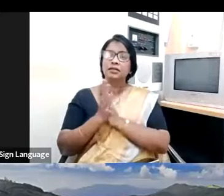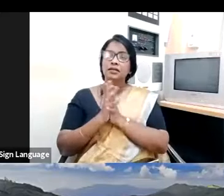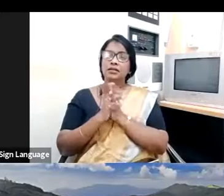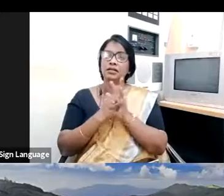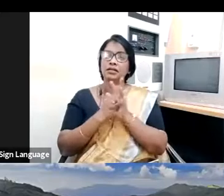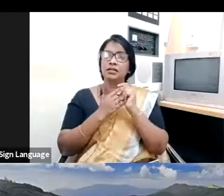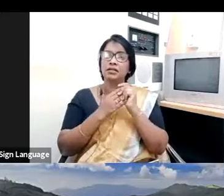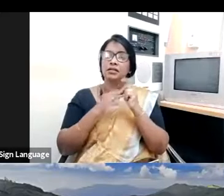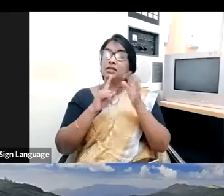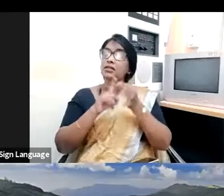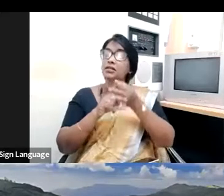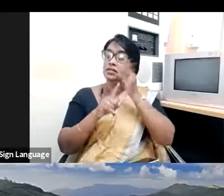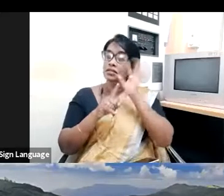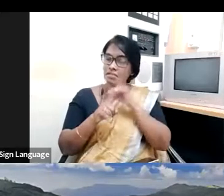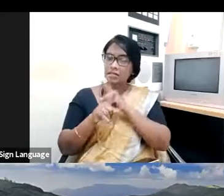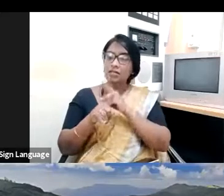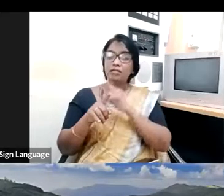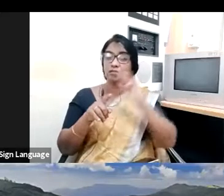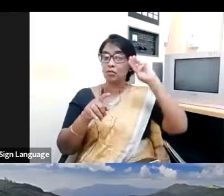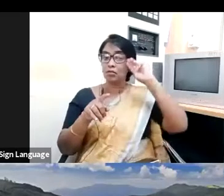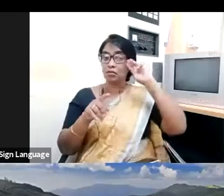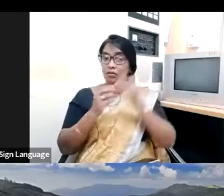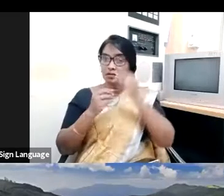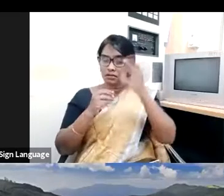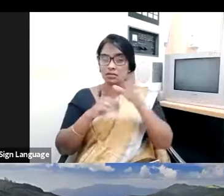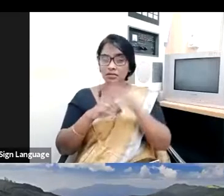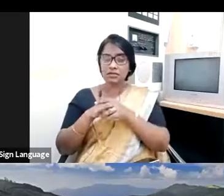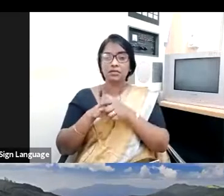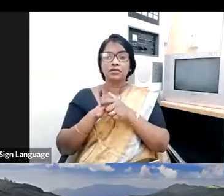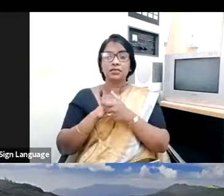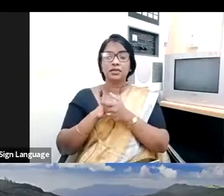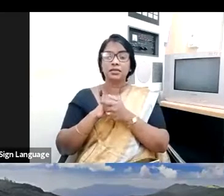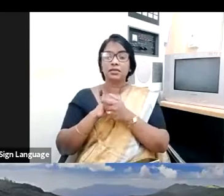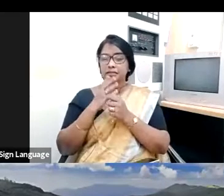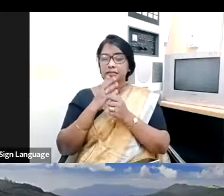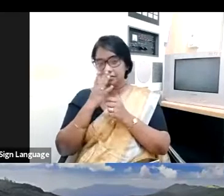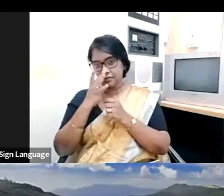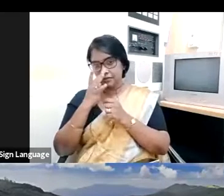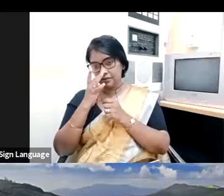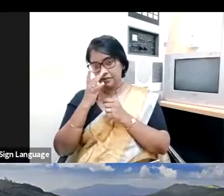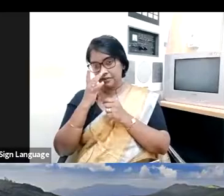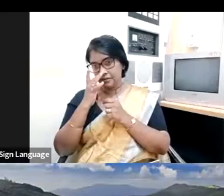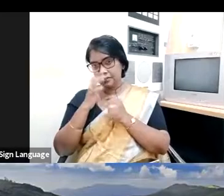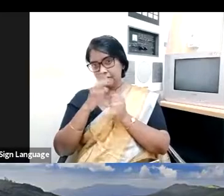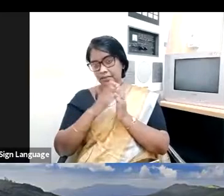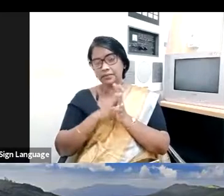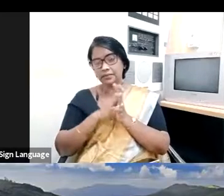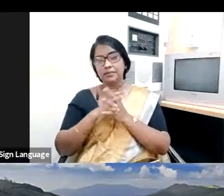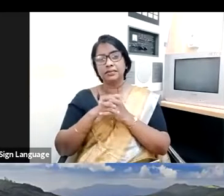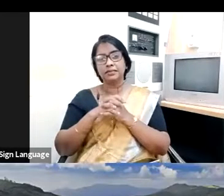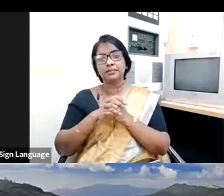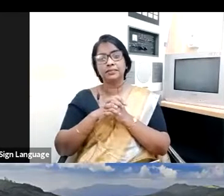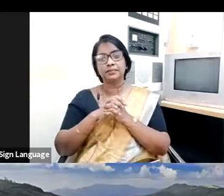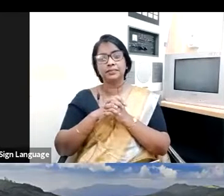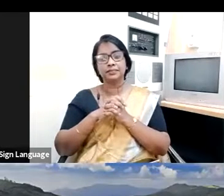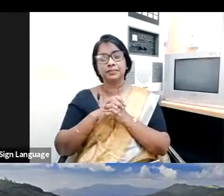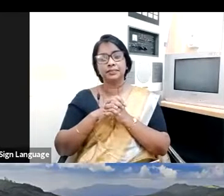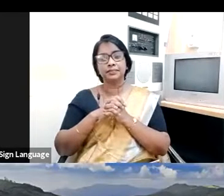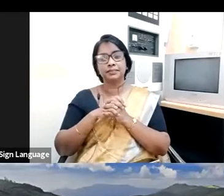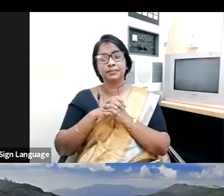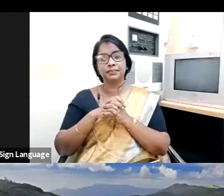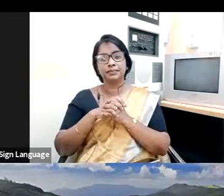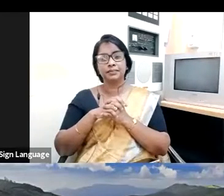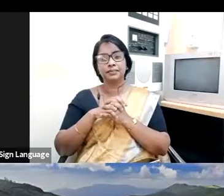coal. However, the CEB and the relevant ministry are still going forward with its plans. How do you tackle this